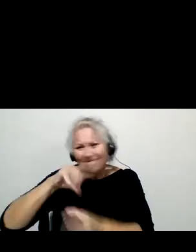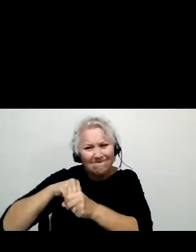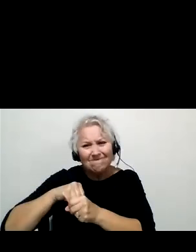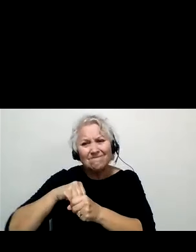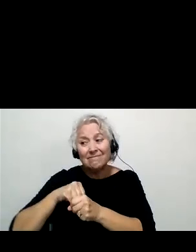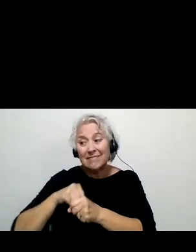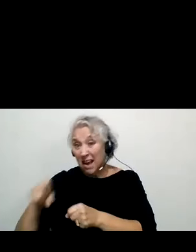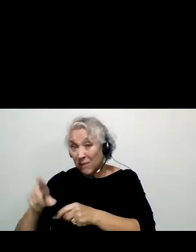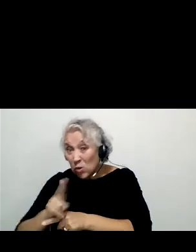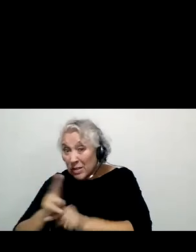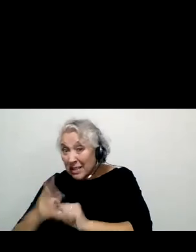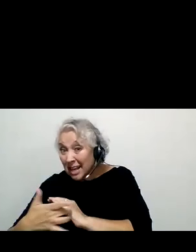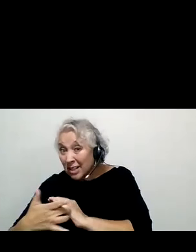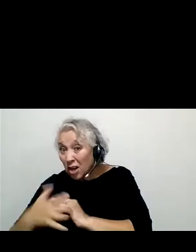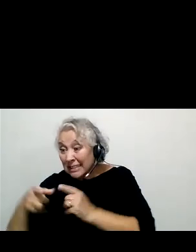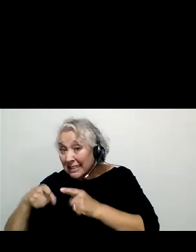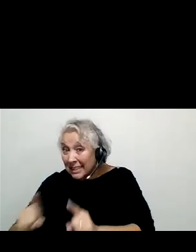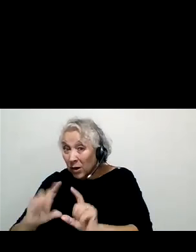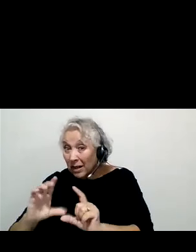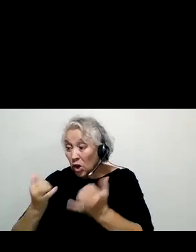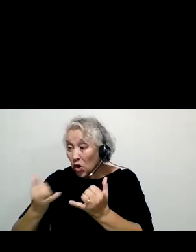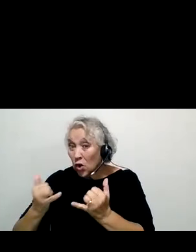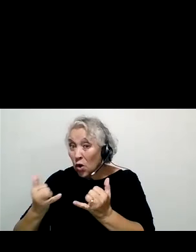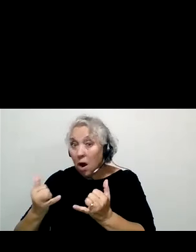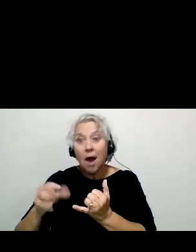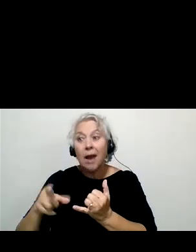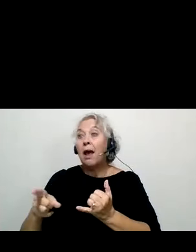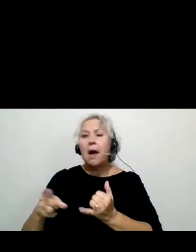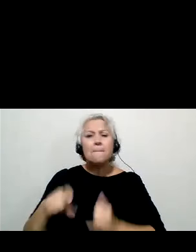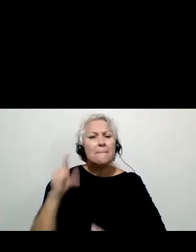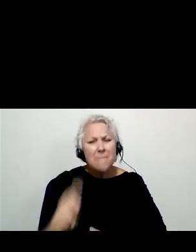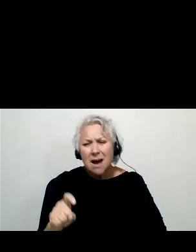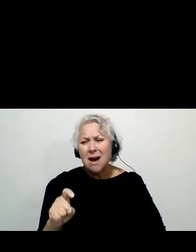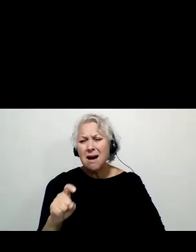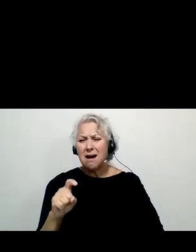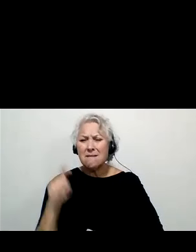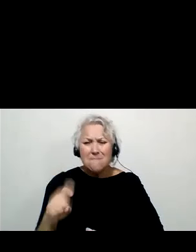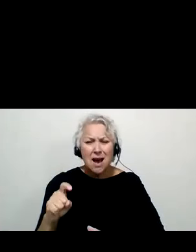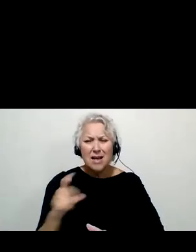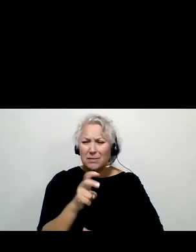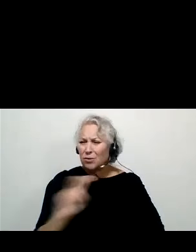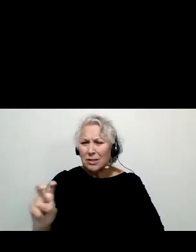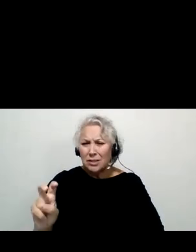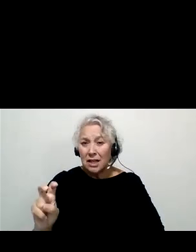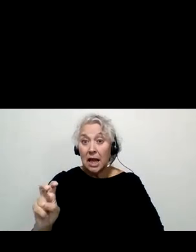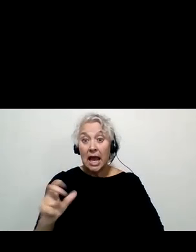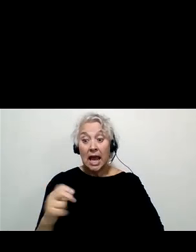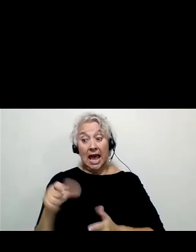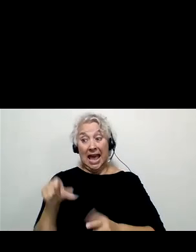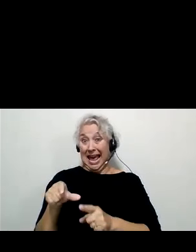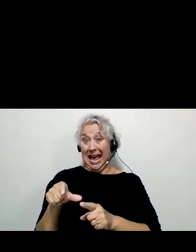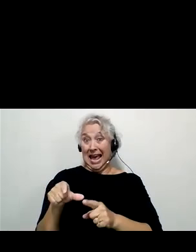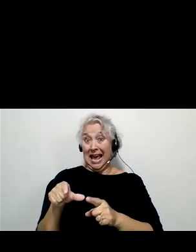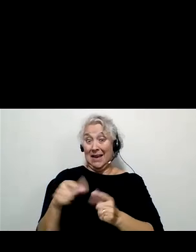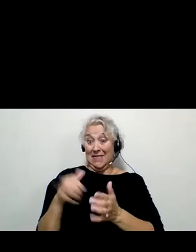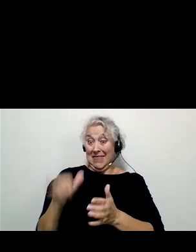they're using technology while they're in the current setting, it absolutely needs to be transitioned. And if the new setting is different, then we